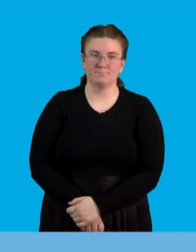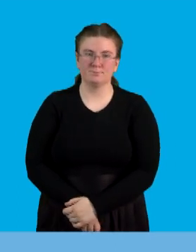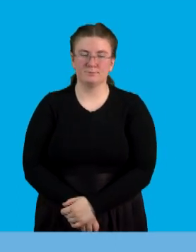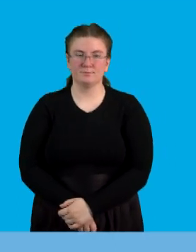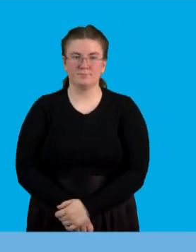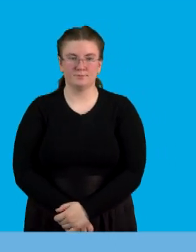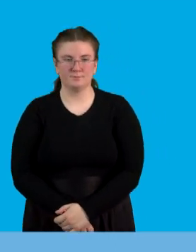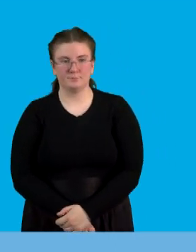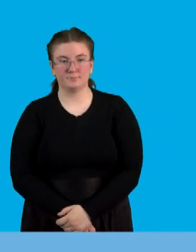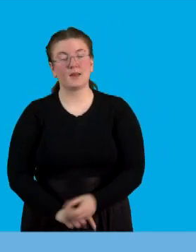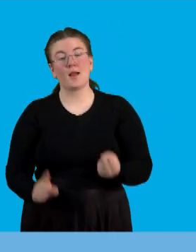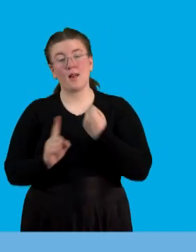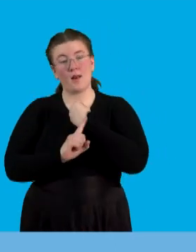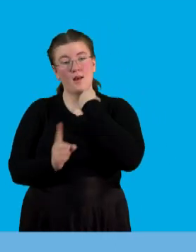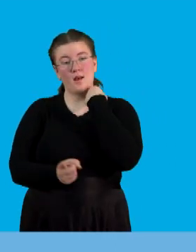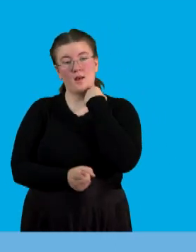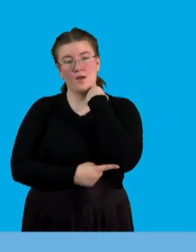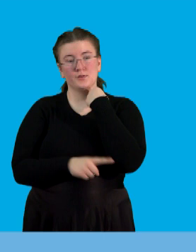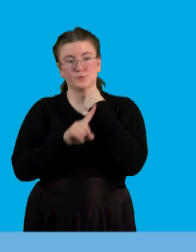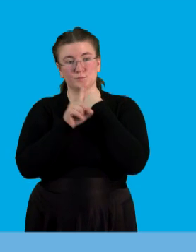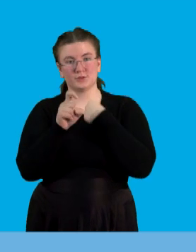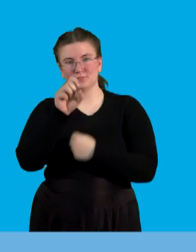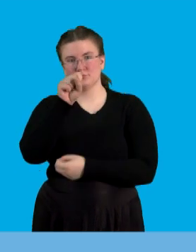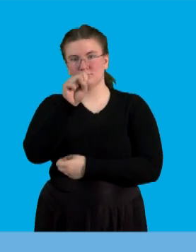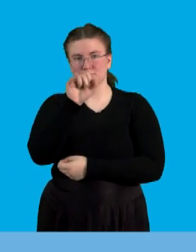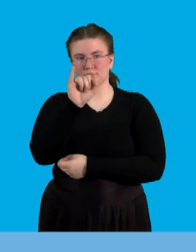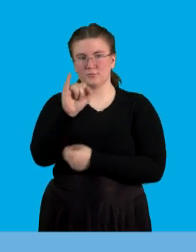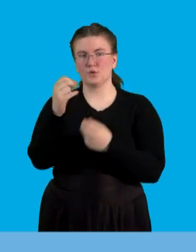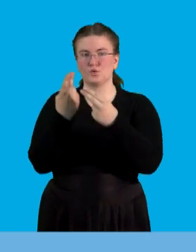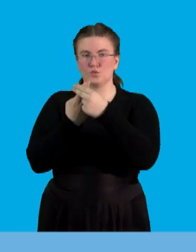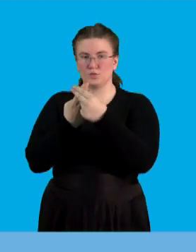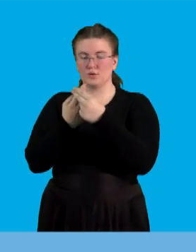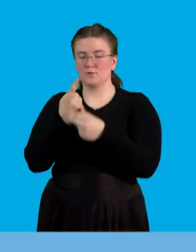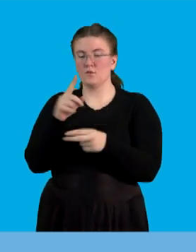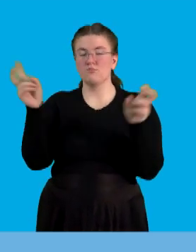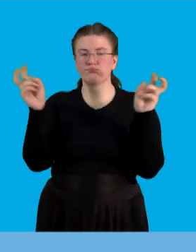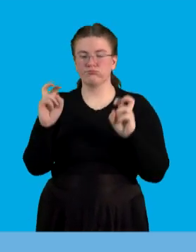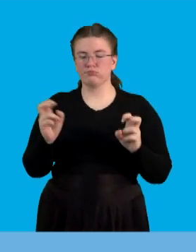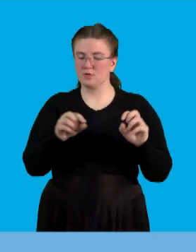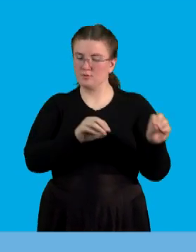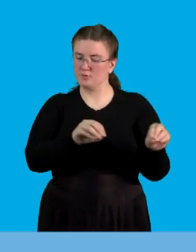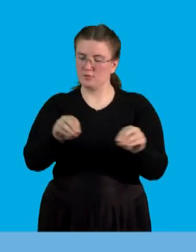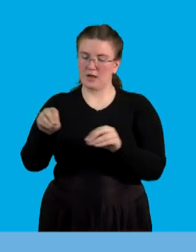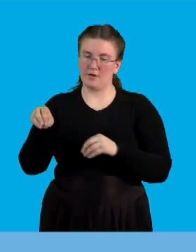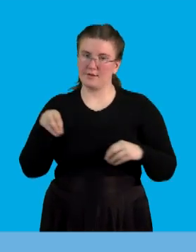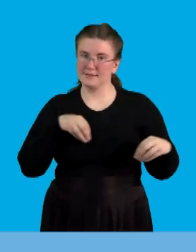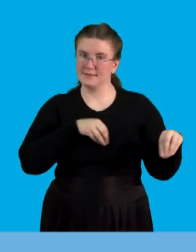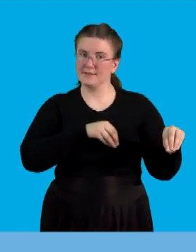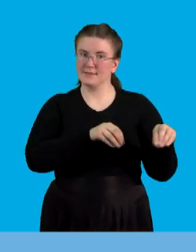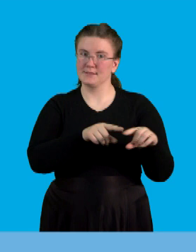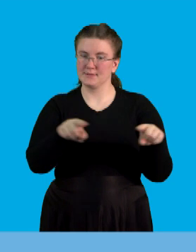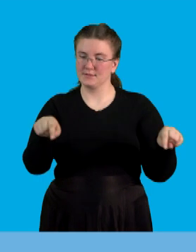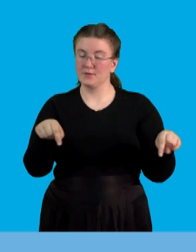Those are your electrons. And then the last question, the SI unit for electric current. So when we